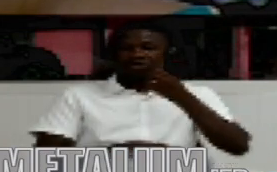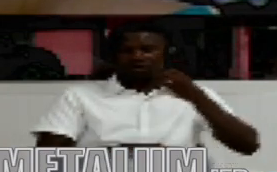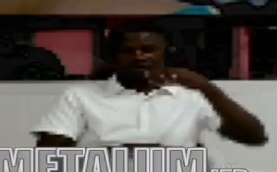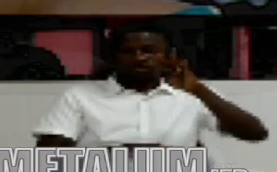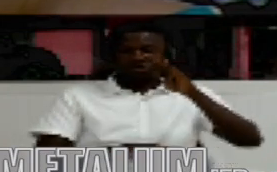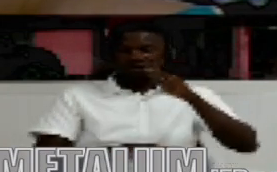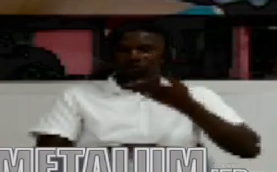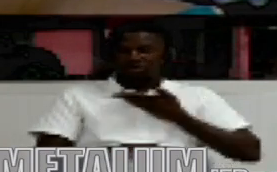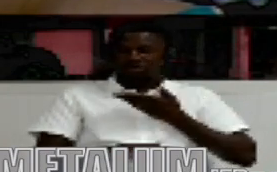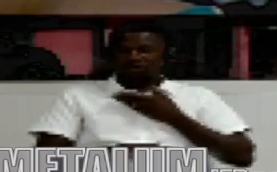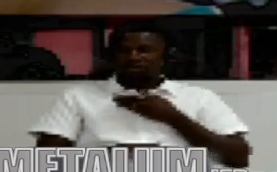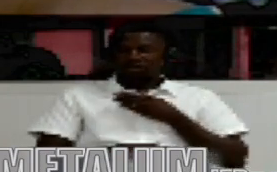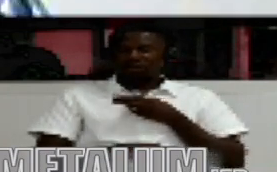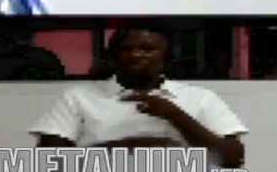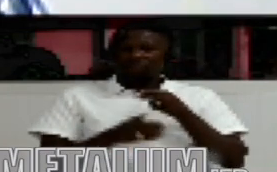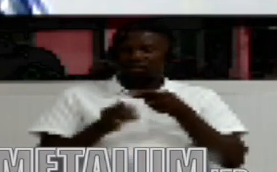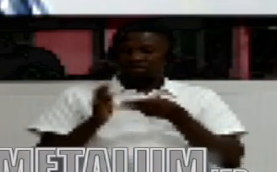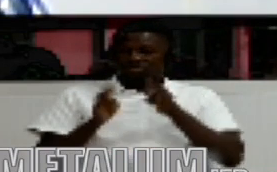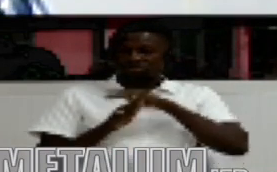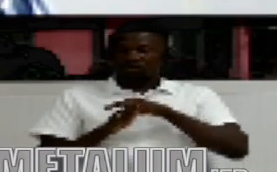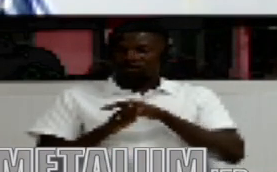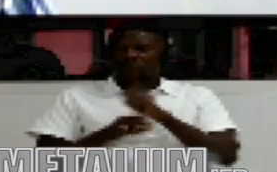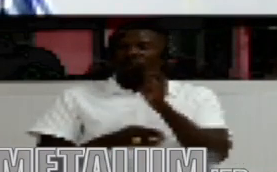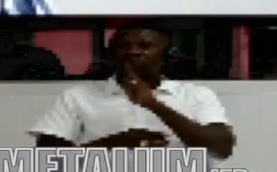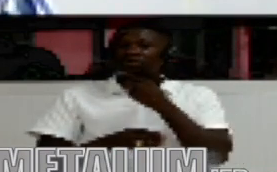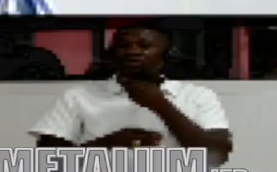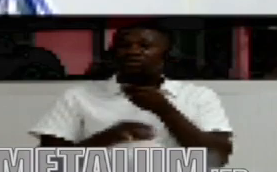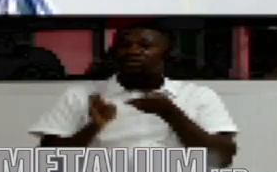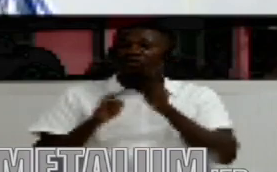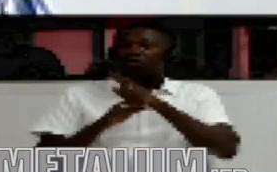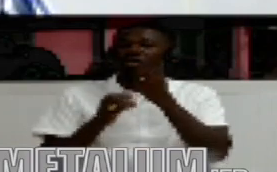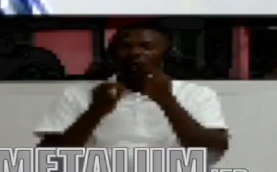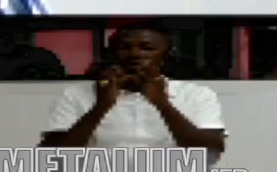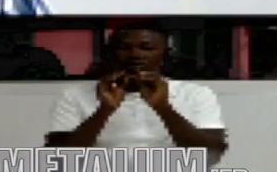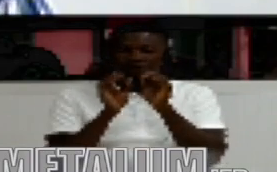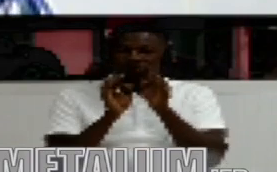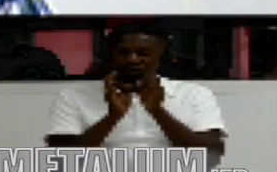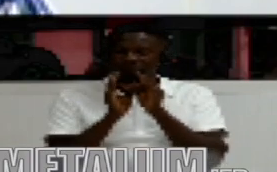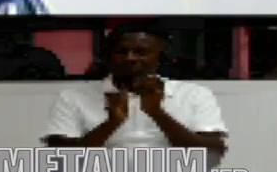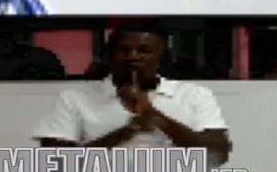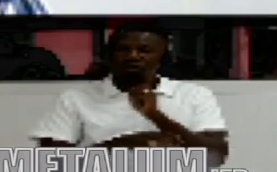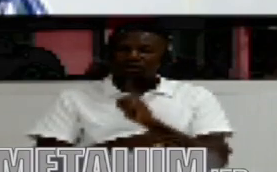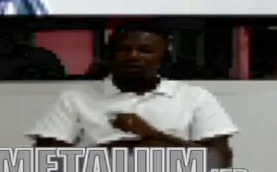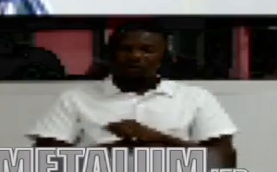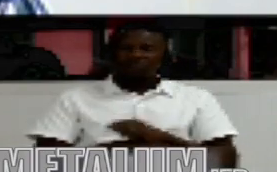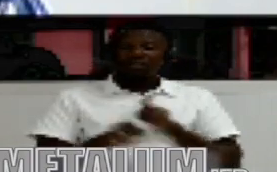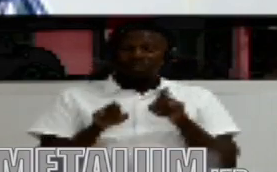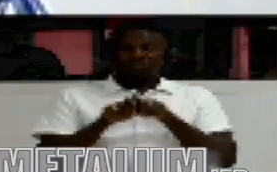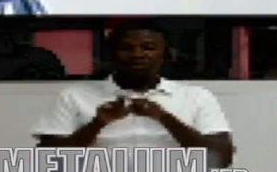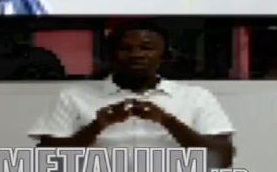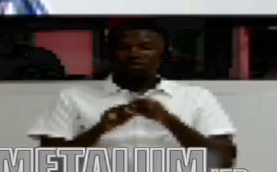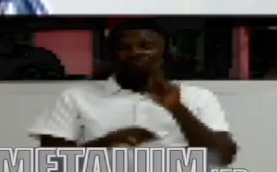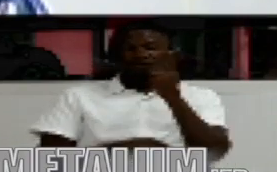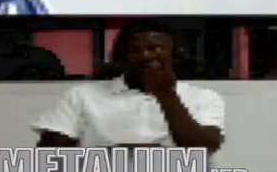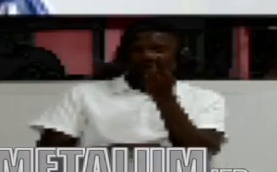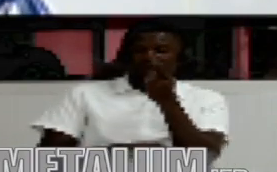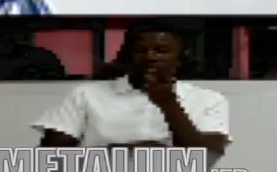medical reports? Yes. And what is this report saying? It's the same as the first one. We needed